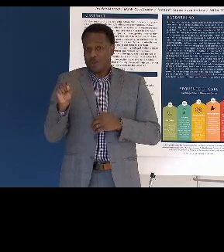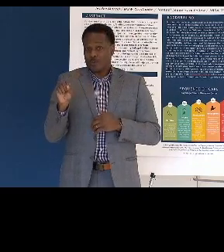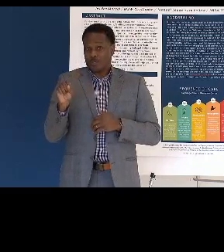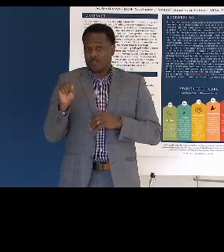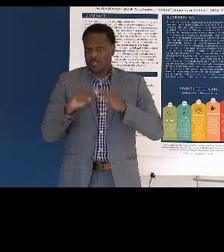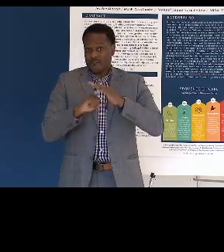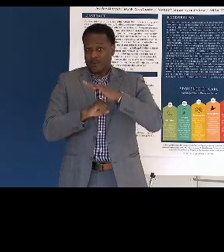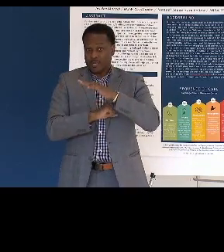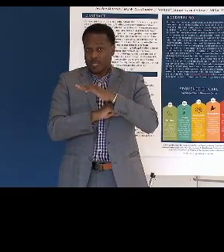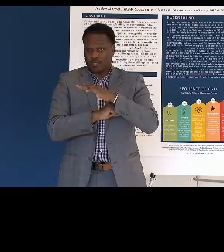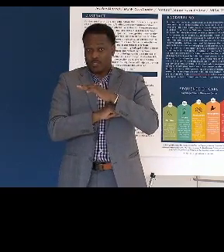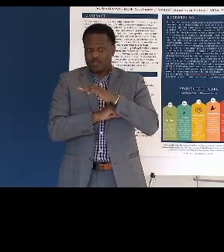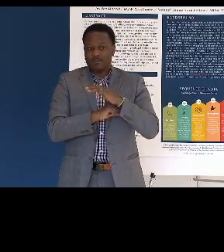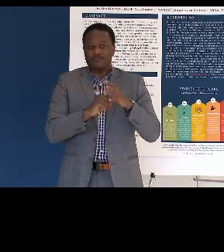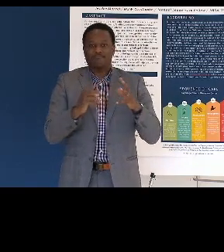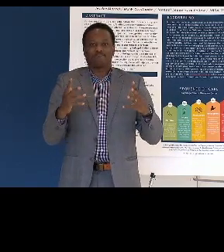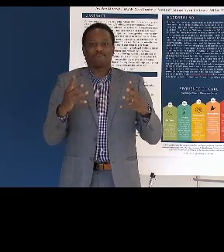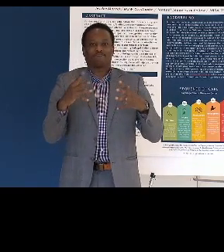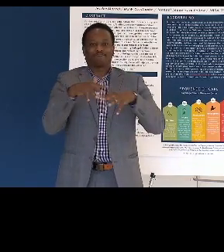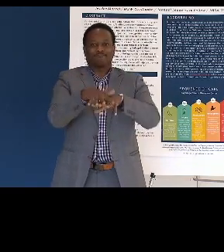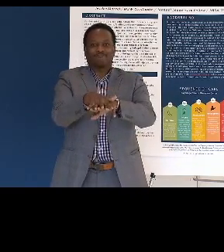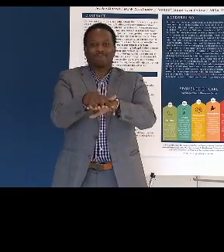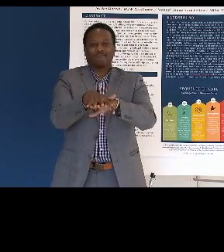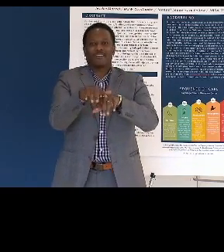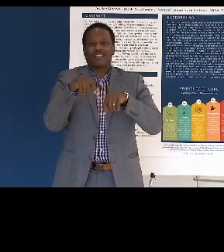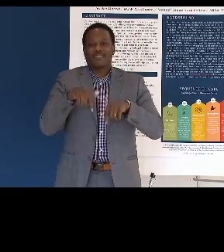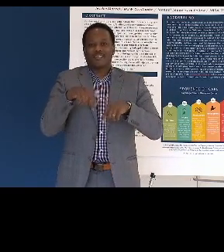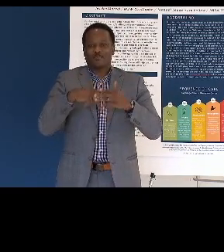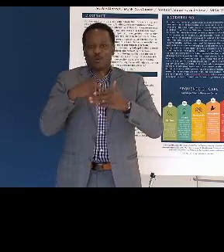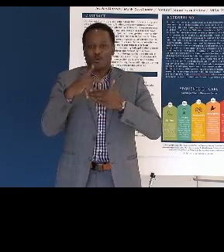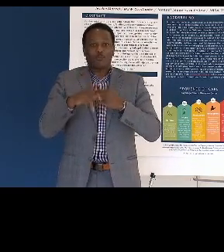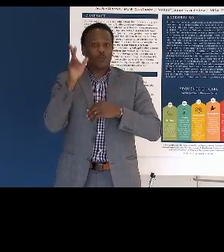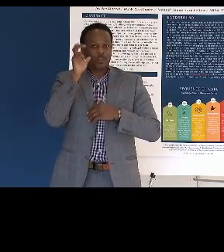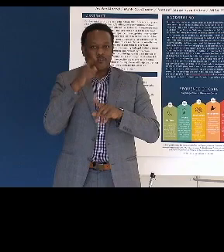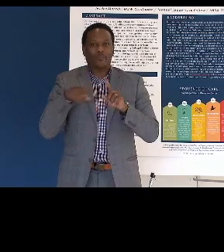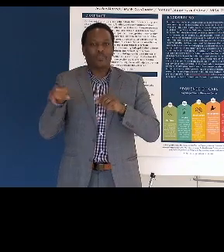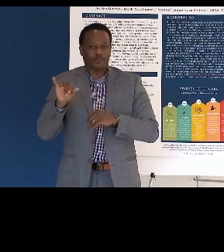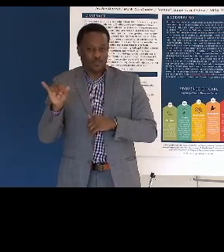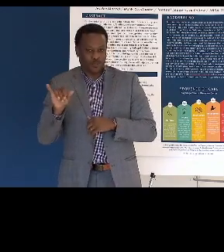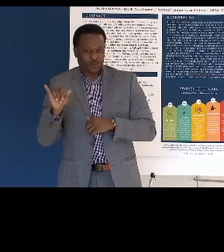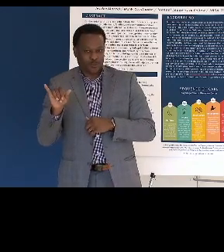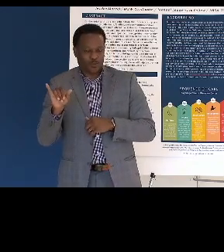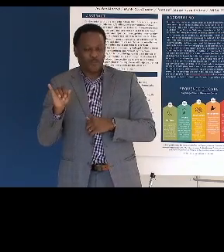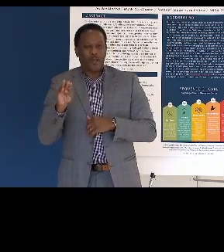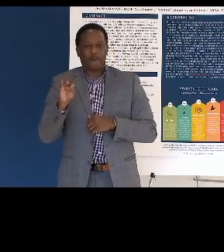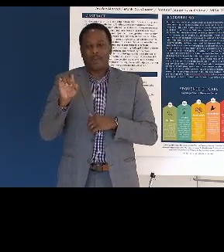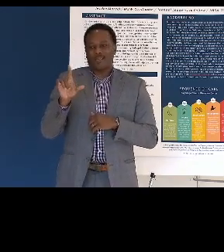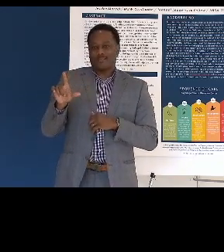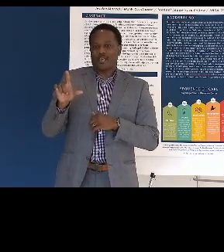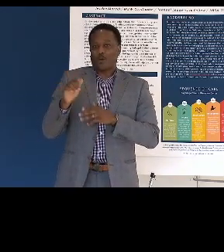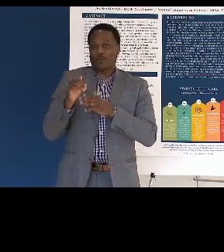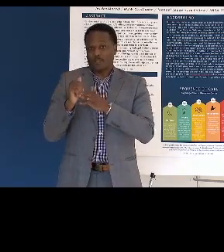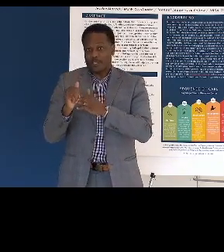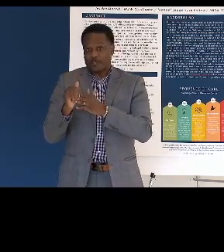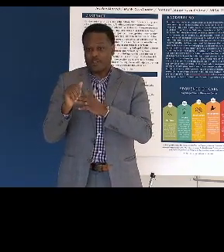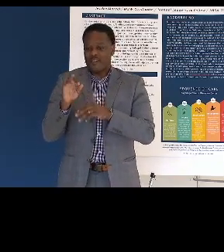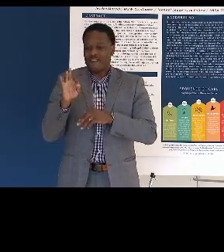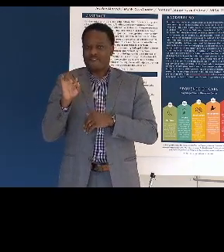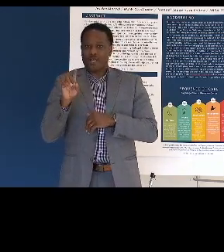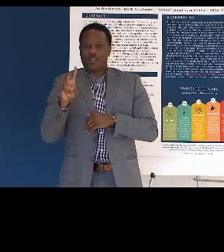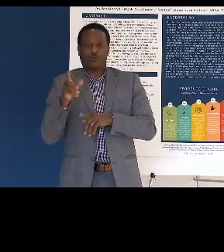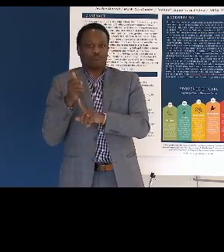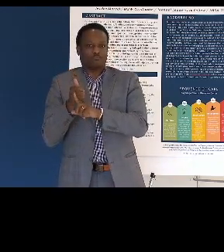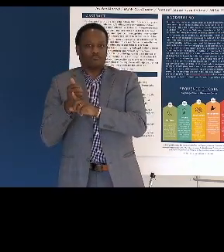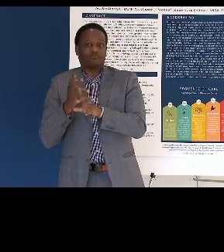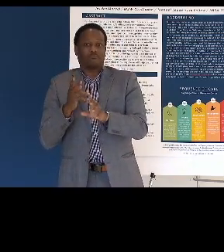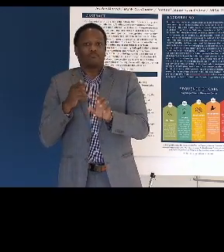later folded into the program, and you'll hear also from our Mandel Leaders Fellow, who is